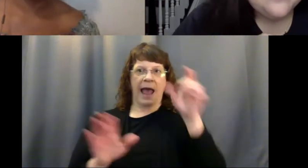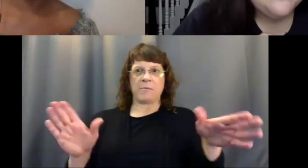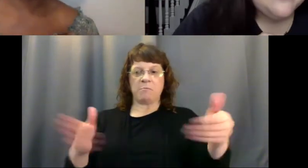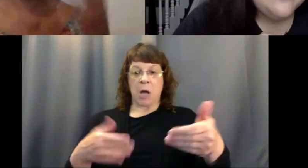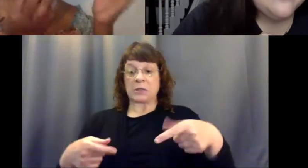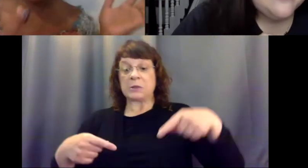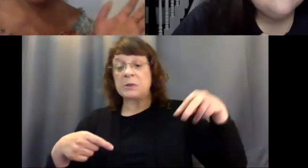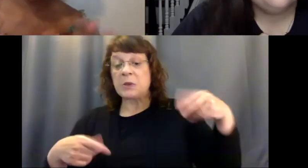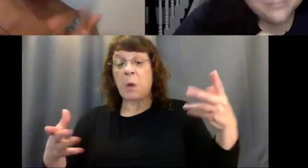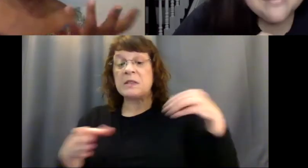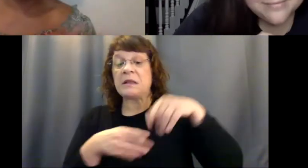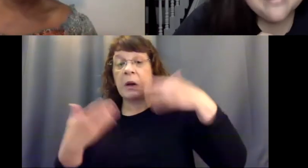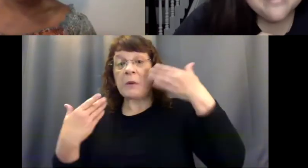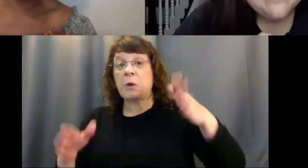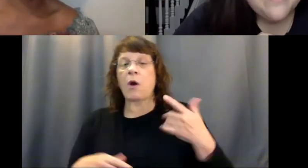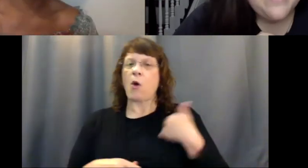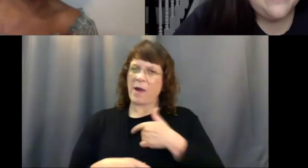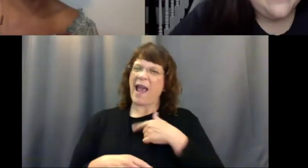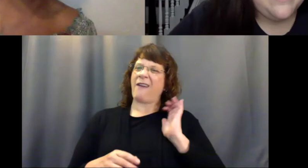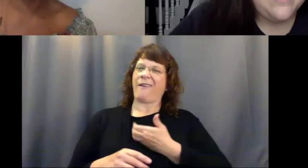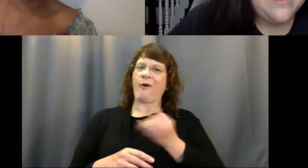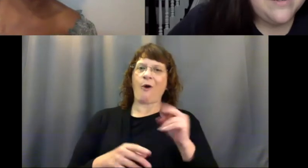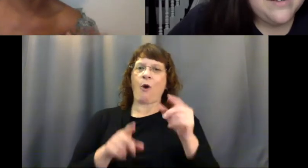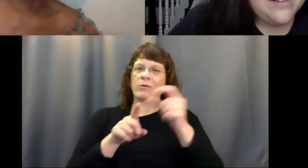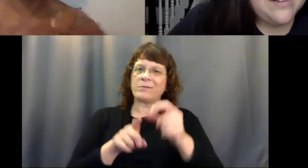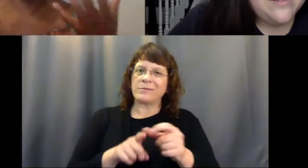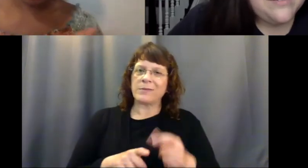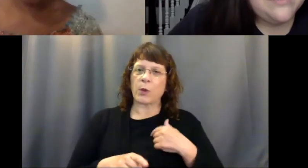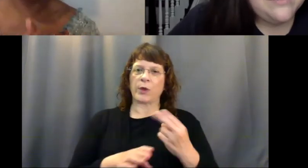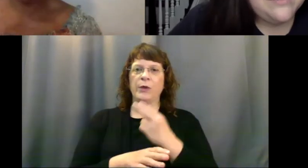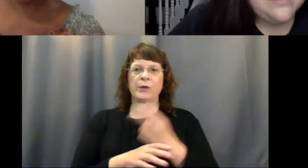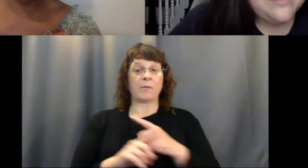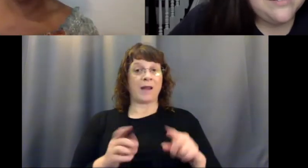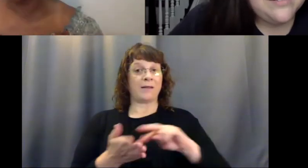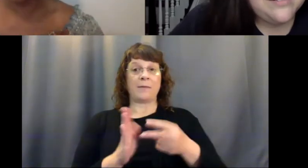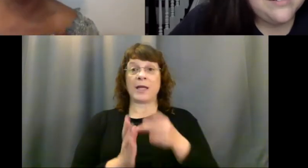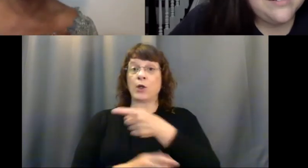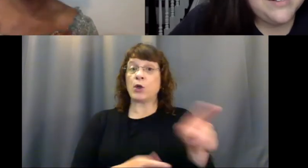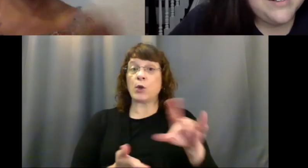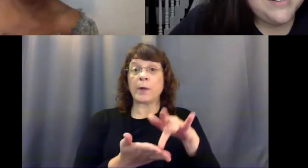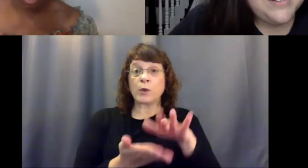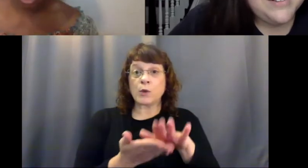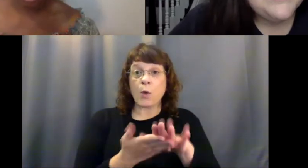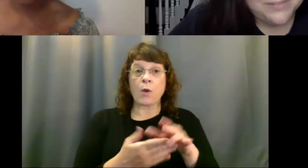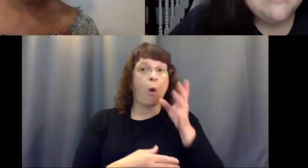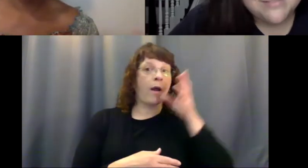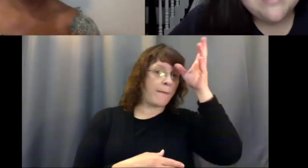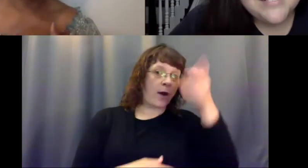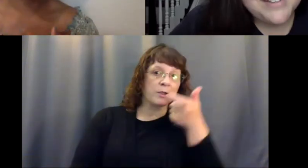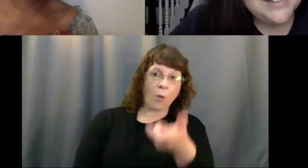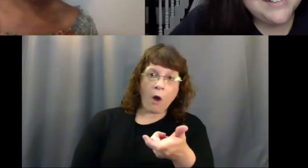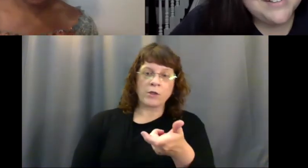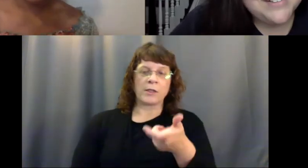own terminology and things that we use, but that doesn't mean that you, middle schooler or parents watching,